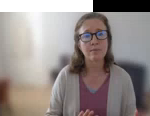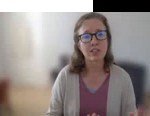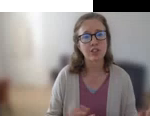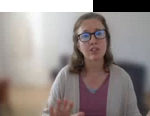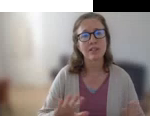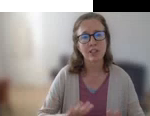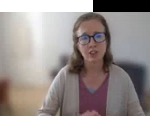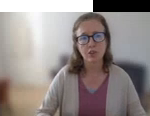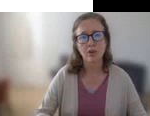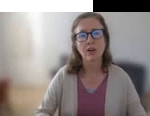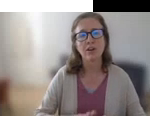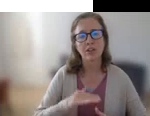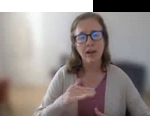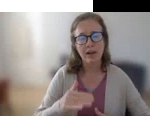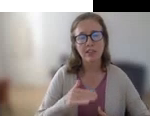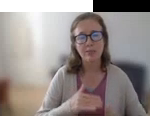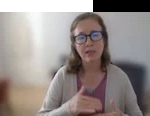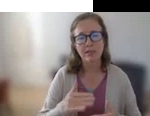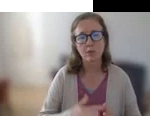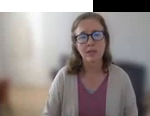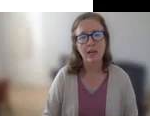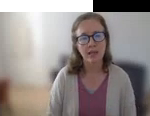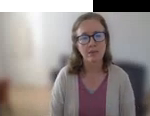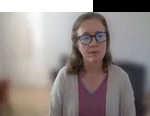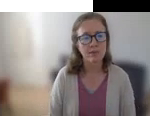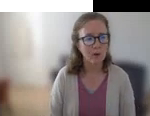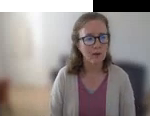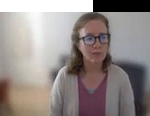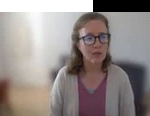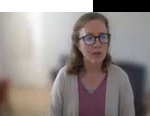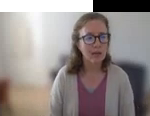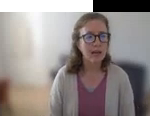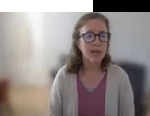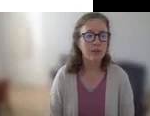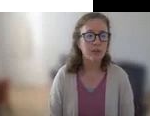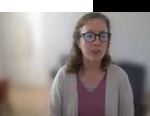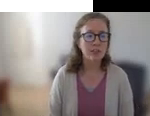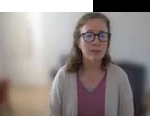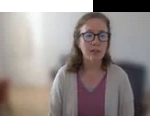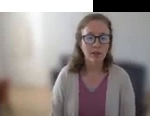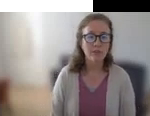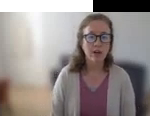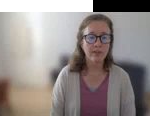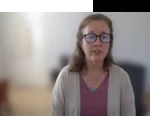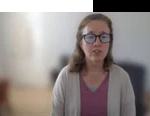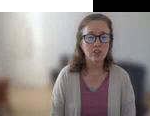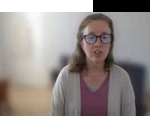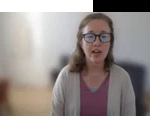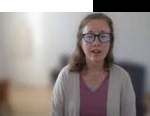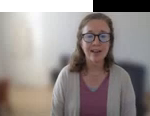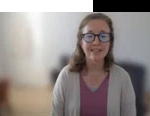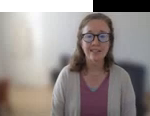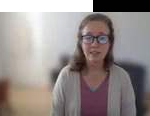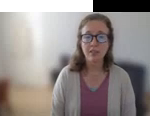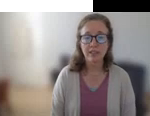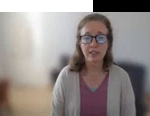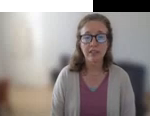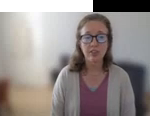space is, to make sure it's not too crowded, that you have space between items as well. And if you're using Microsoft Office, you can